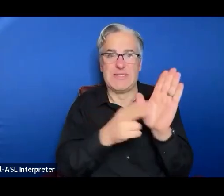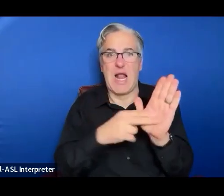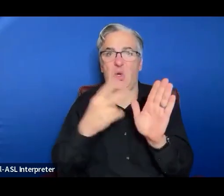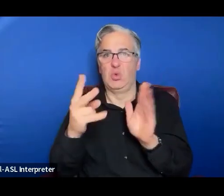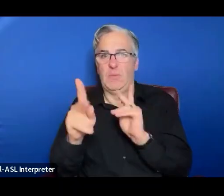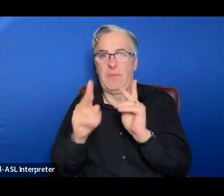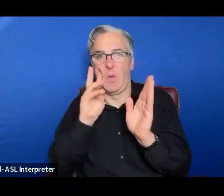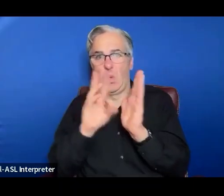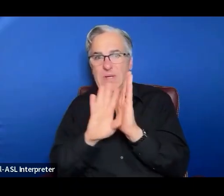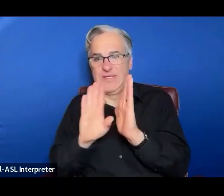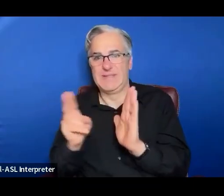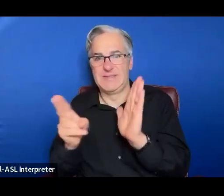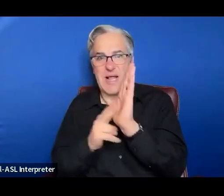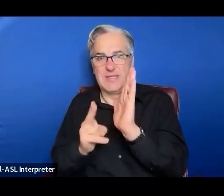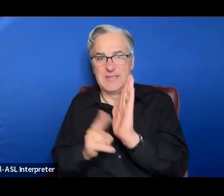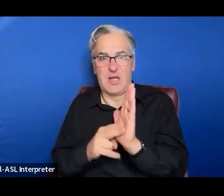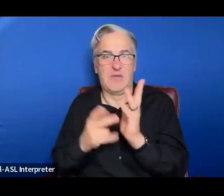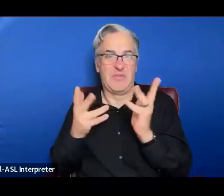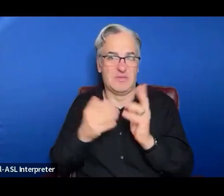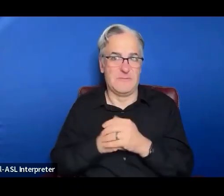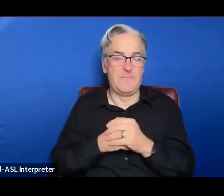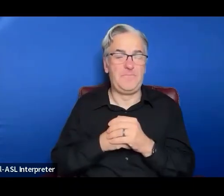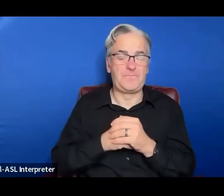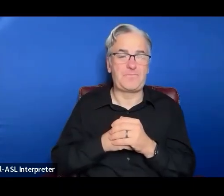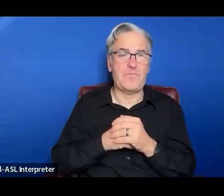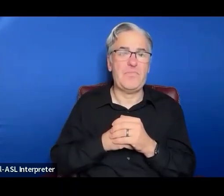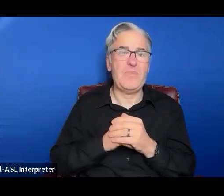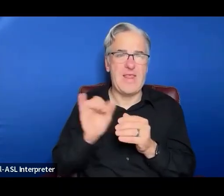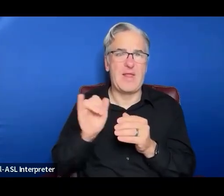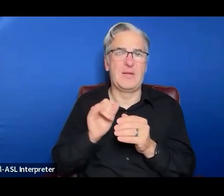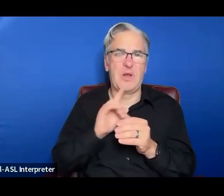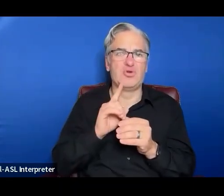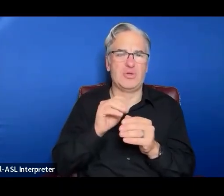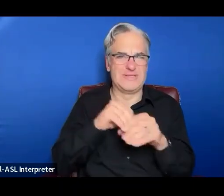sign. And it says where your stuff goes.